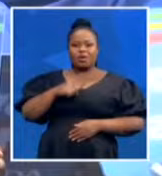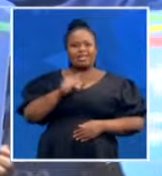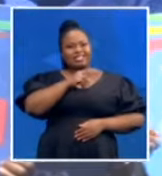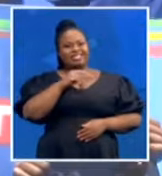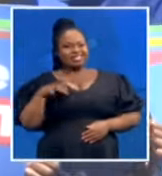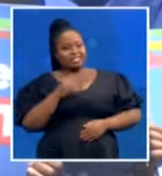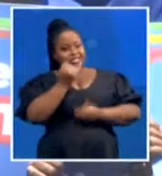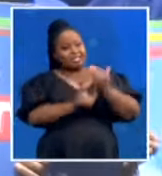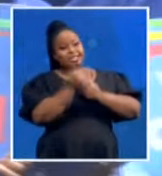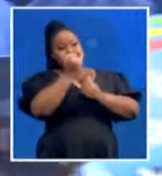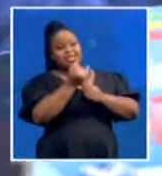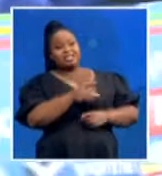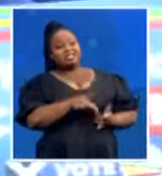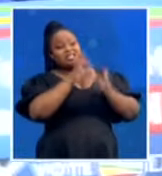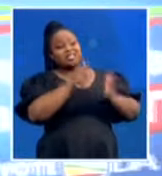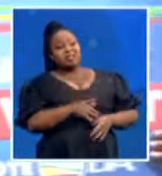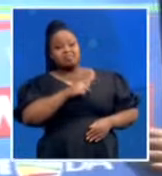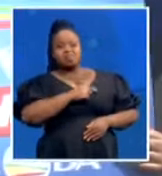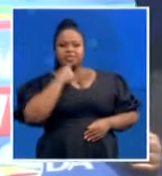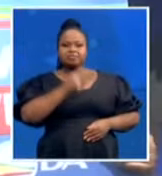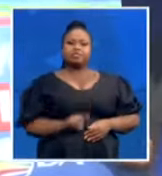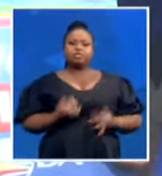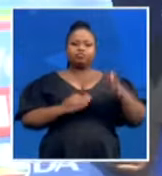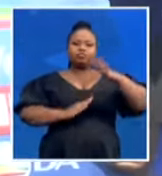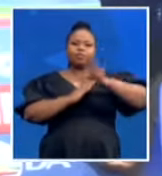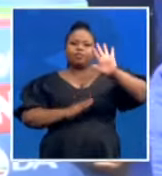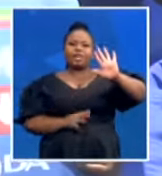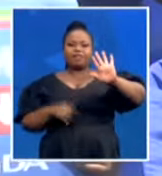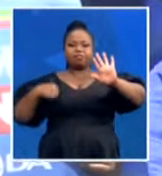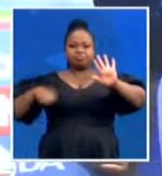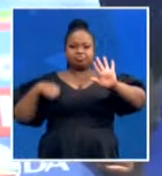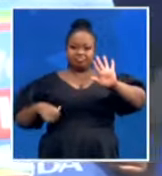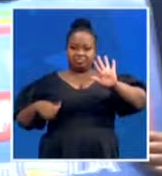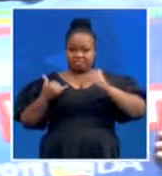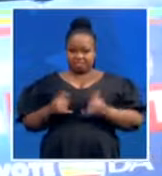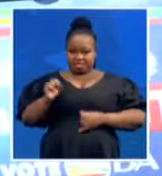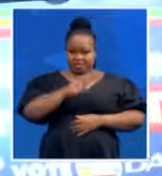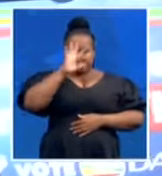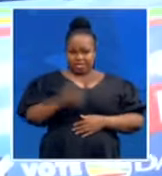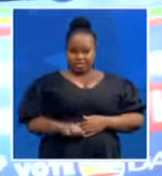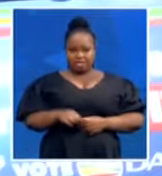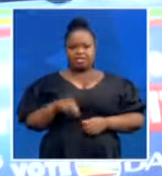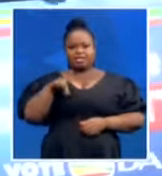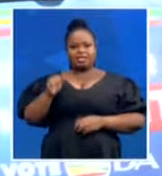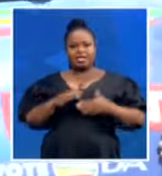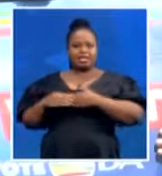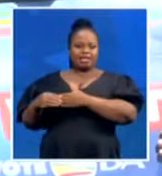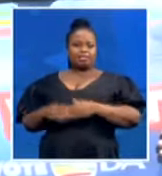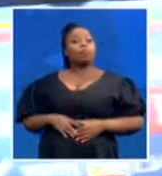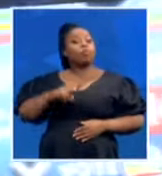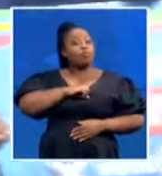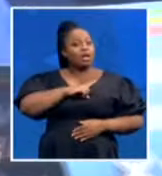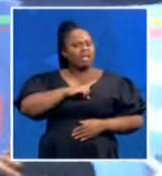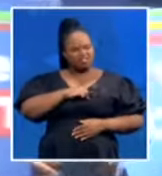data states that the top five municipalities in South Africa are DA-led. It is because sizimisele